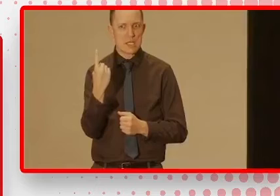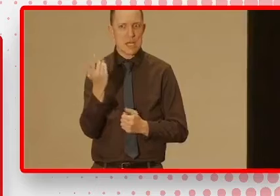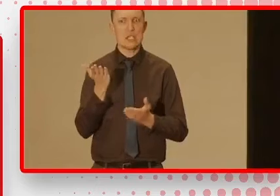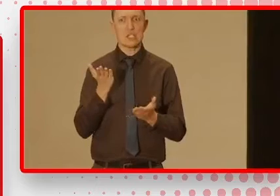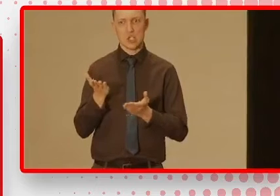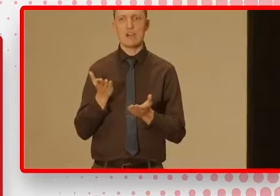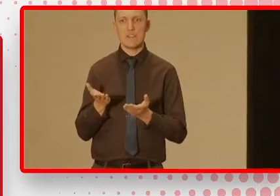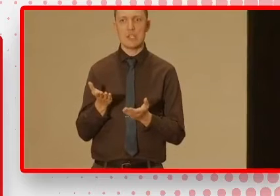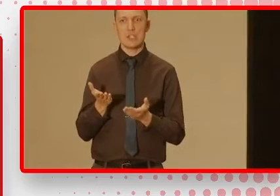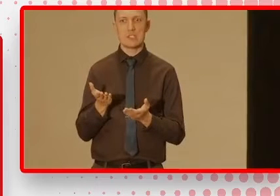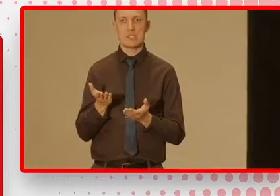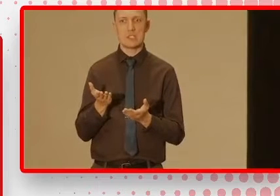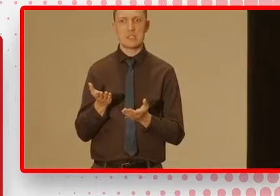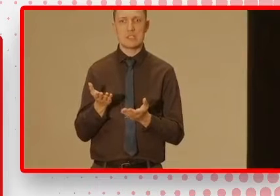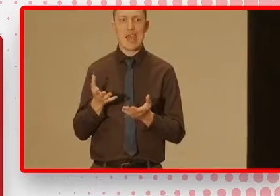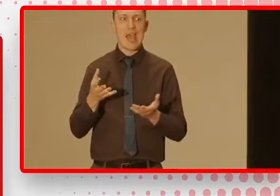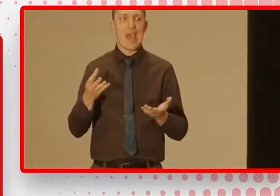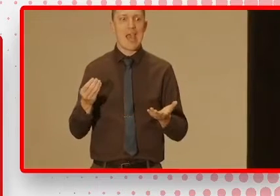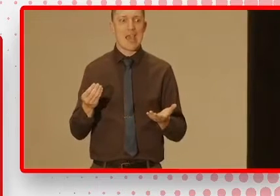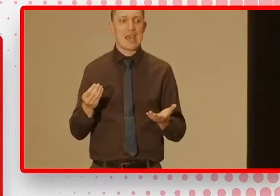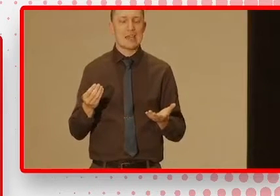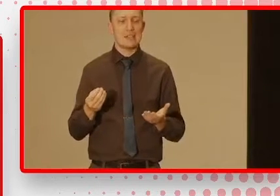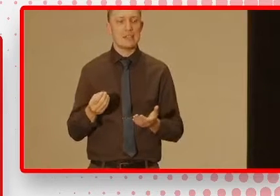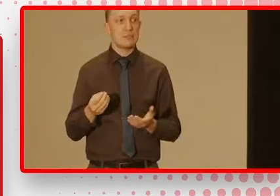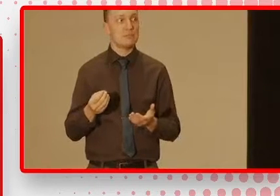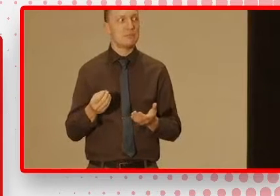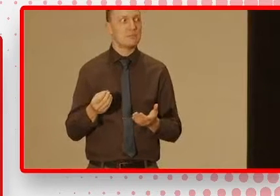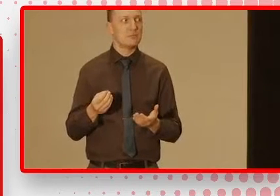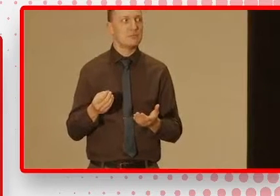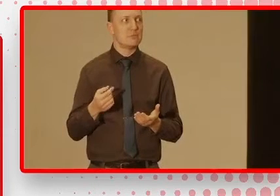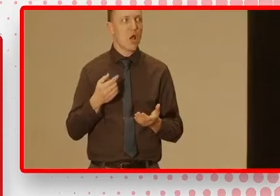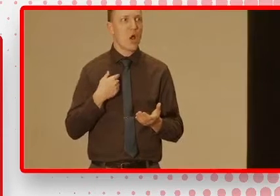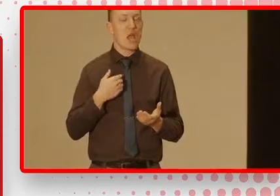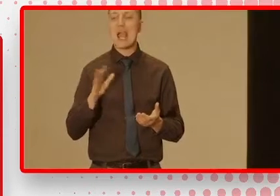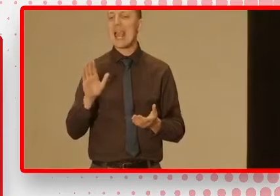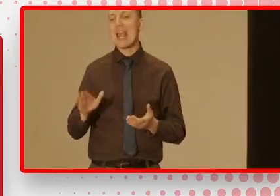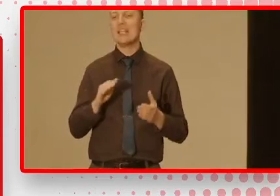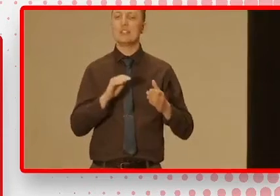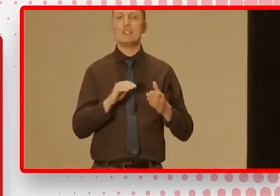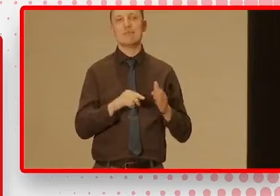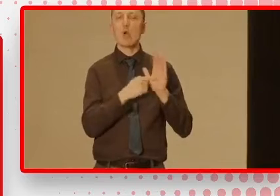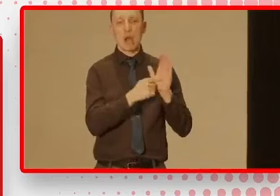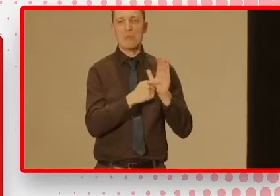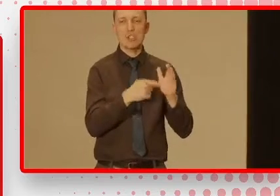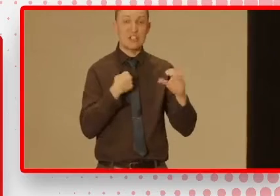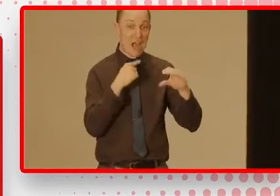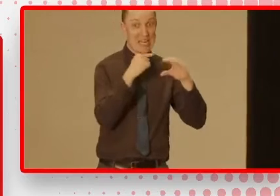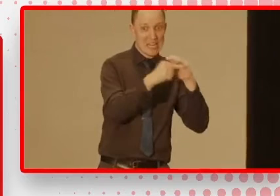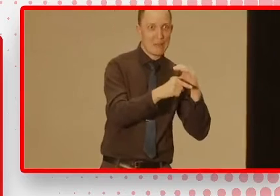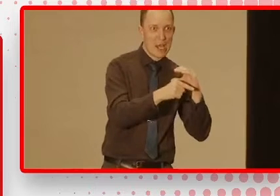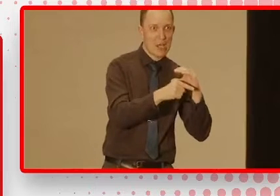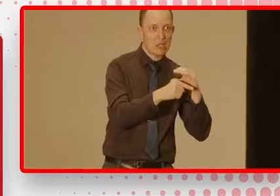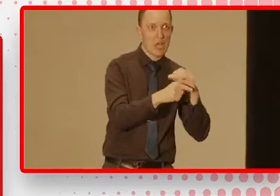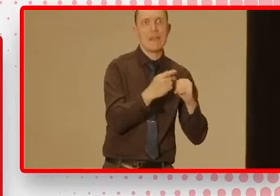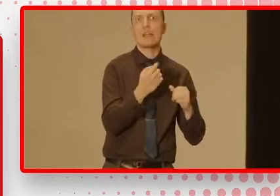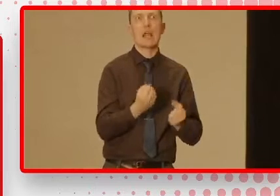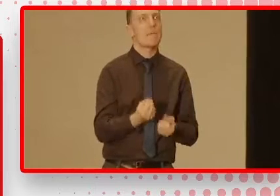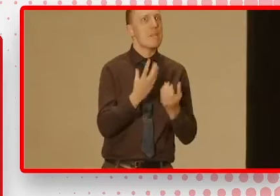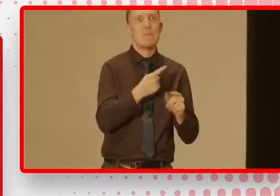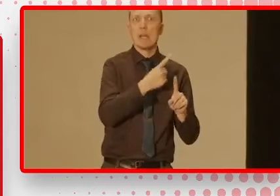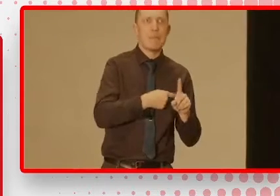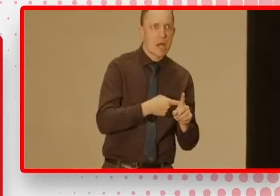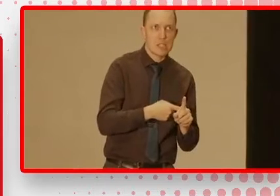be months and months between when I email his representative and receive a response. And I know